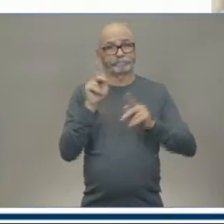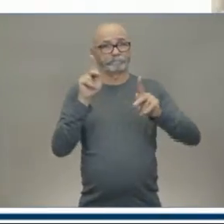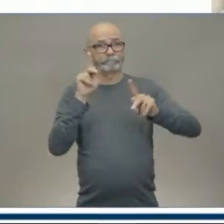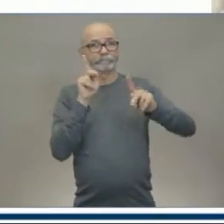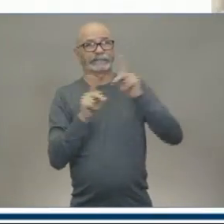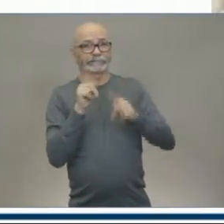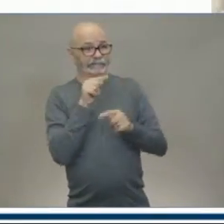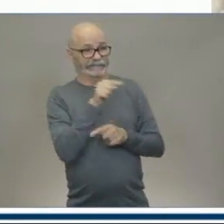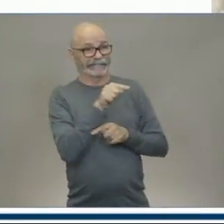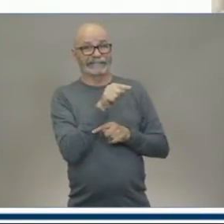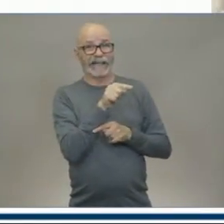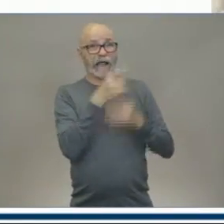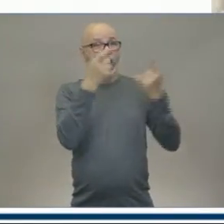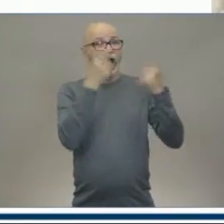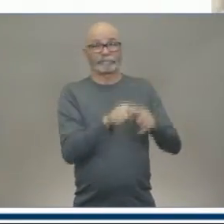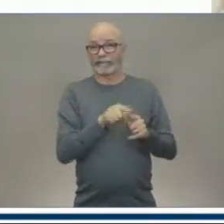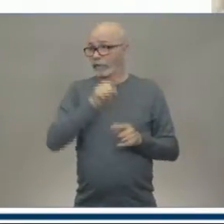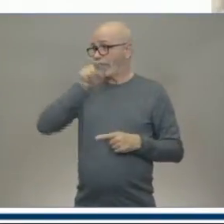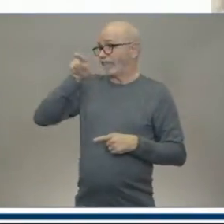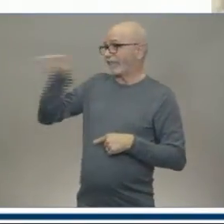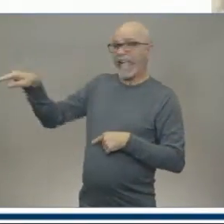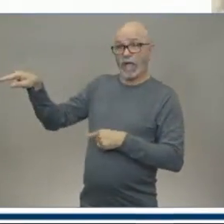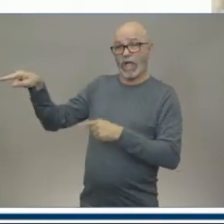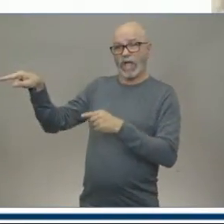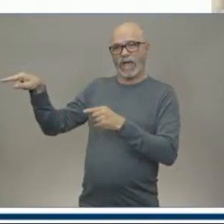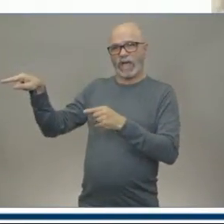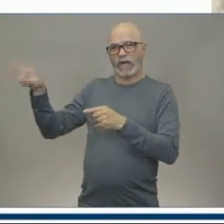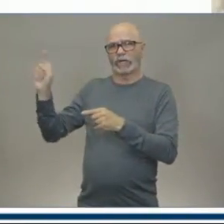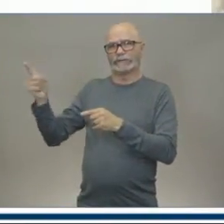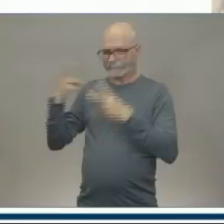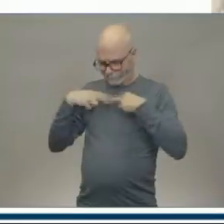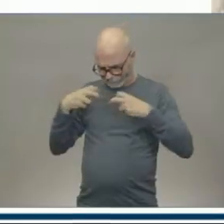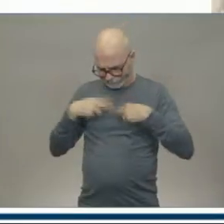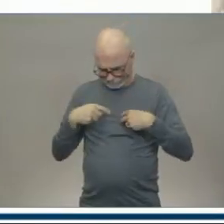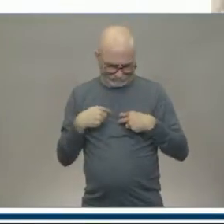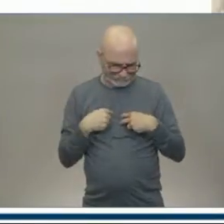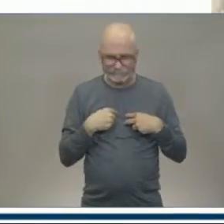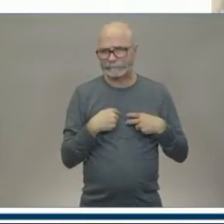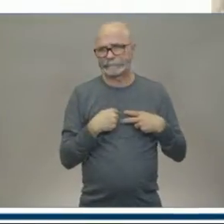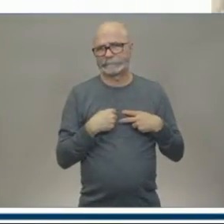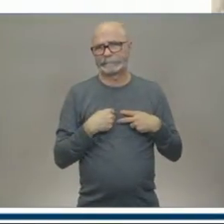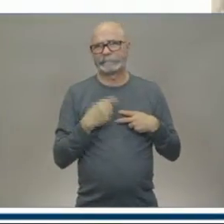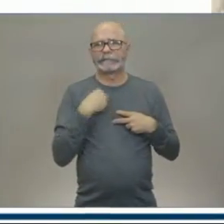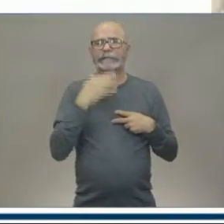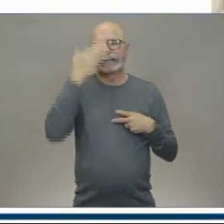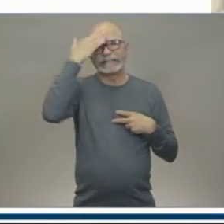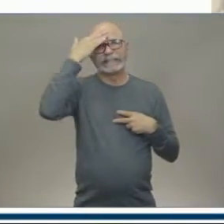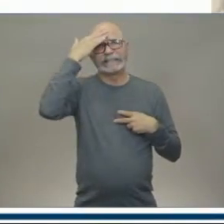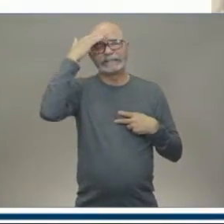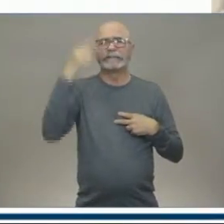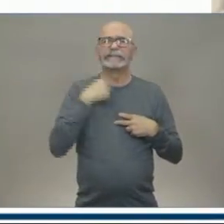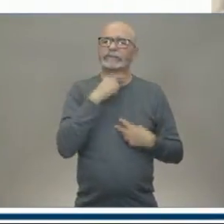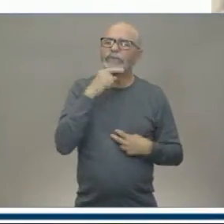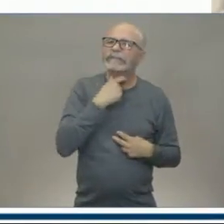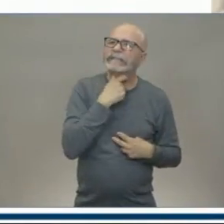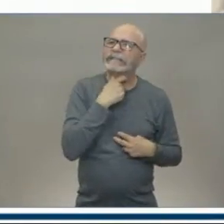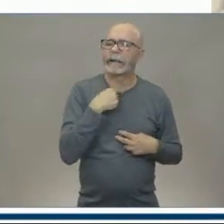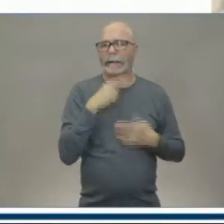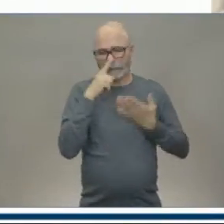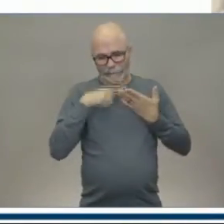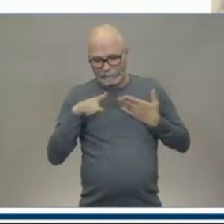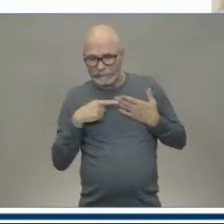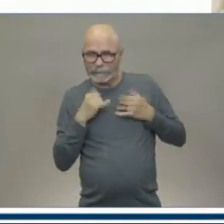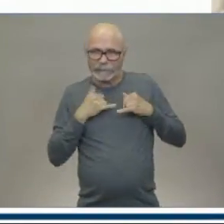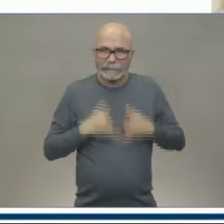symptoms. First of all, it doesn't say self-isolate. And we know that the spread is happening asymptomatically. So why not just